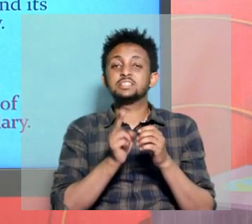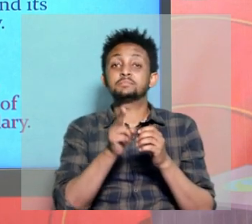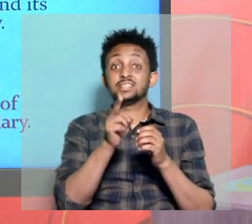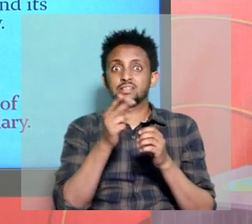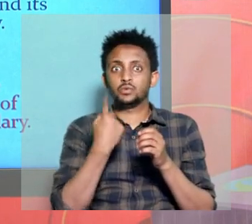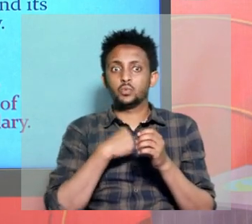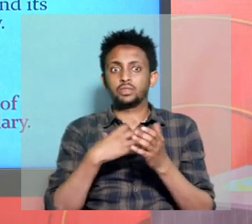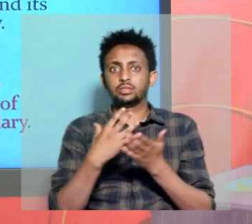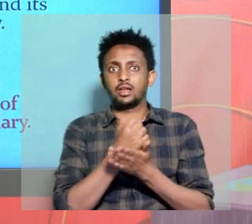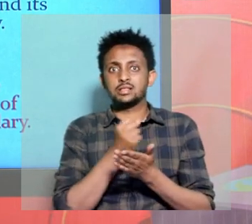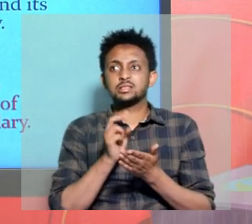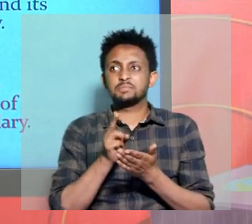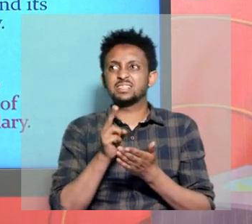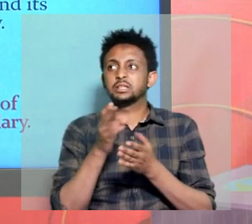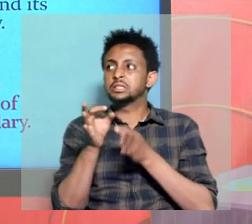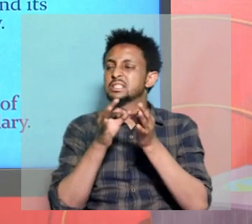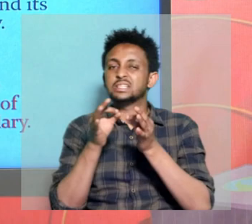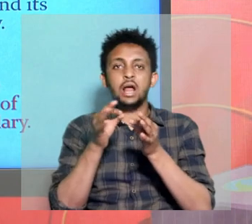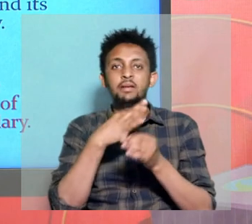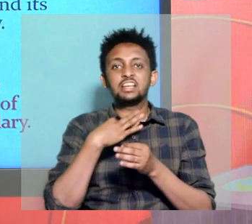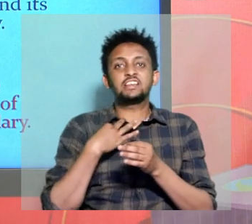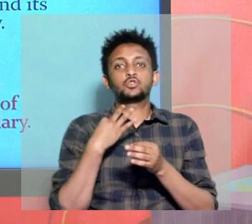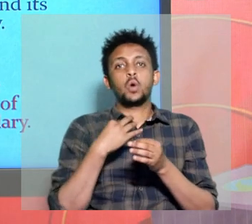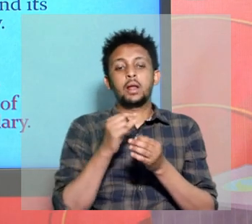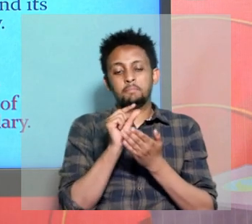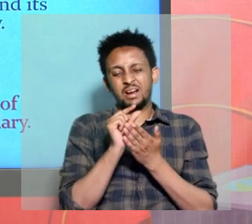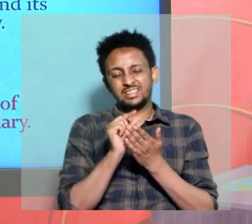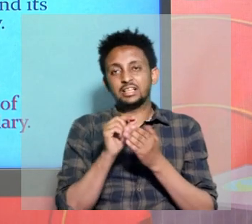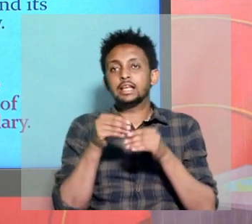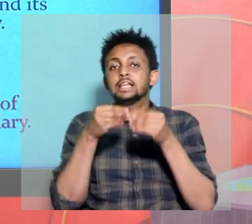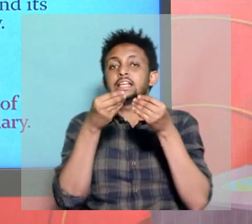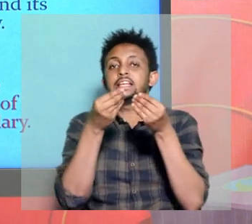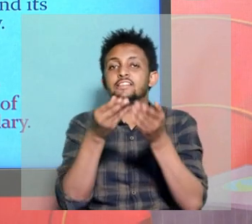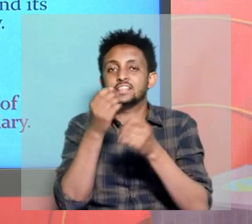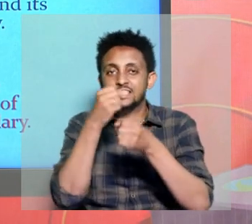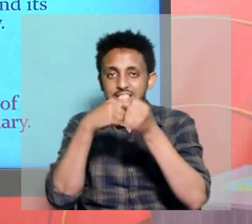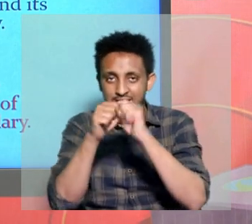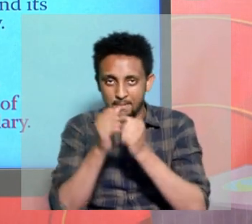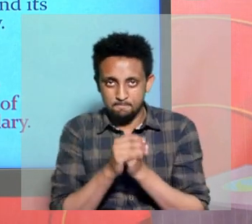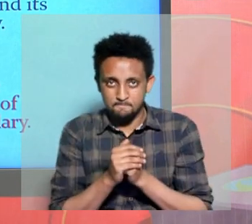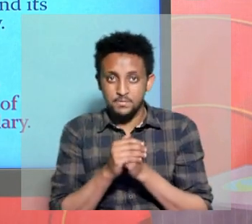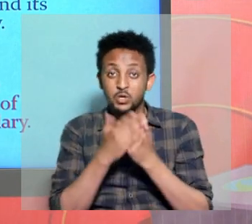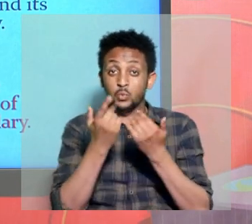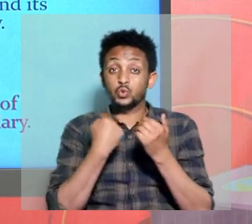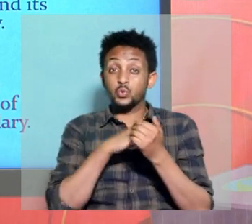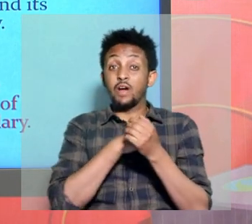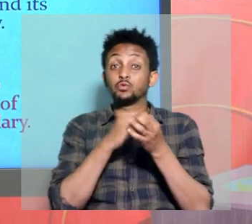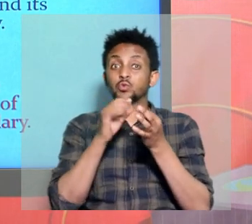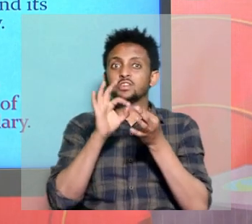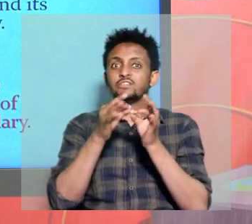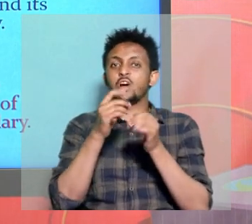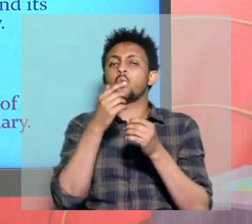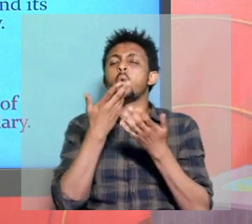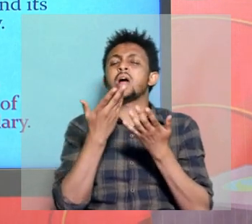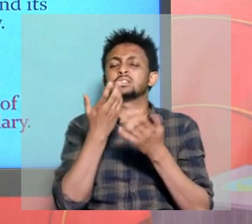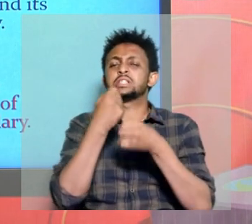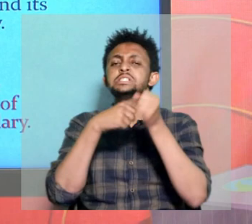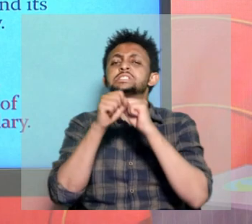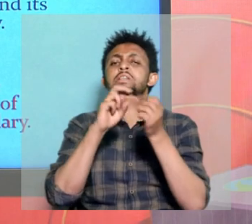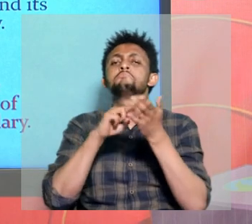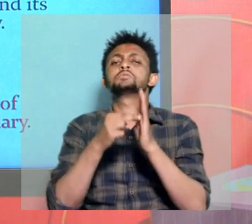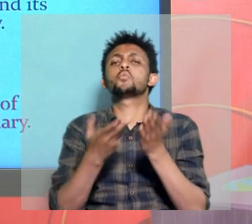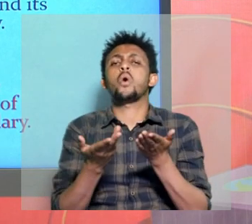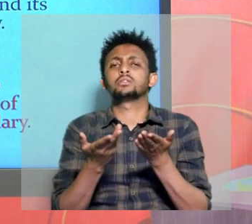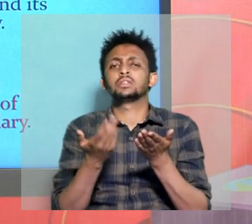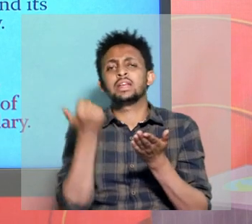might take speed. Speed describes the individual particles in a given system. So we should have to define what a system is.